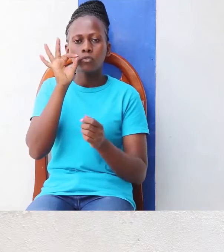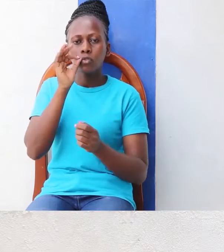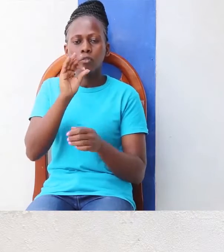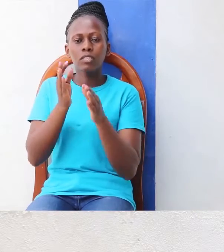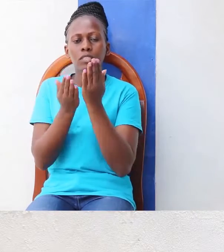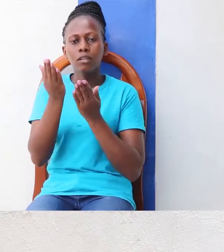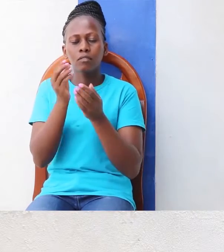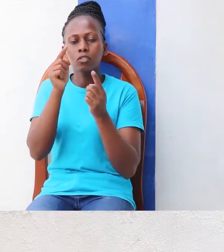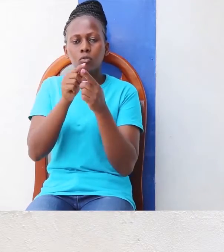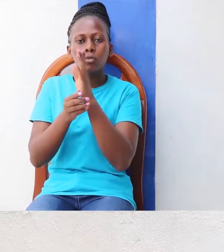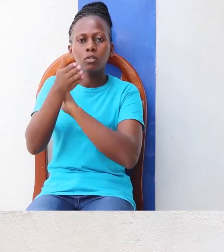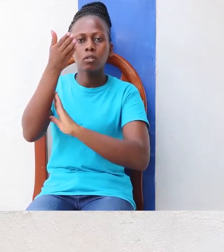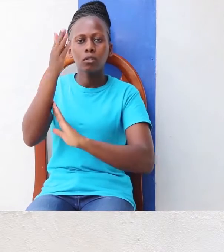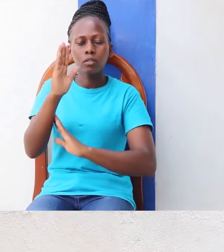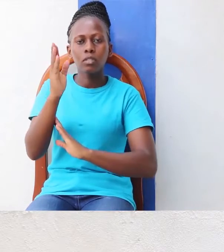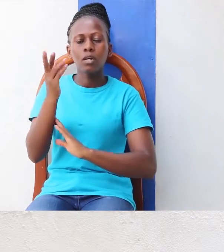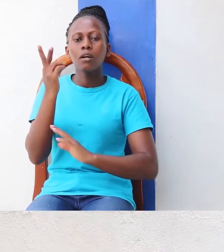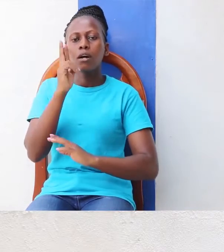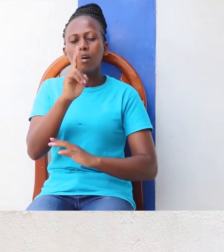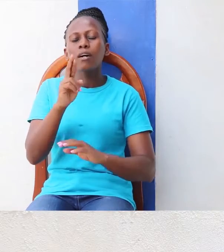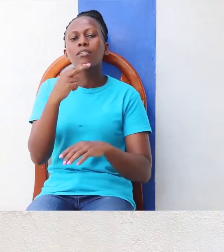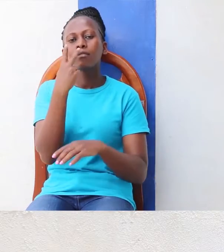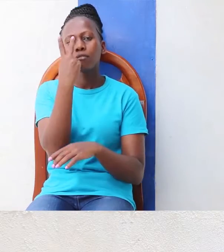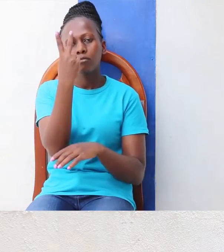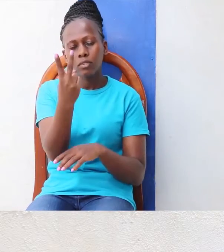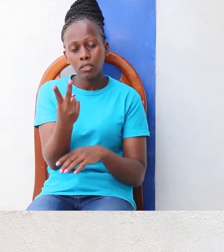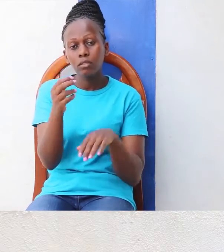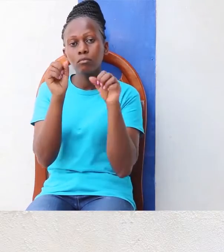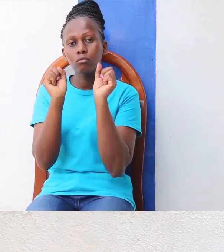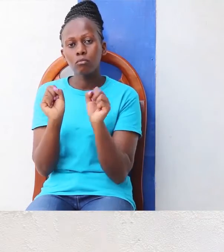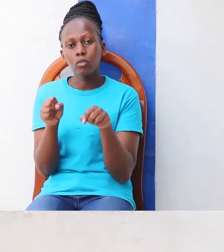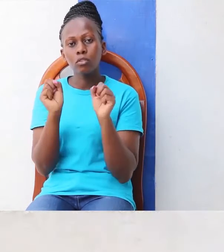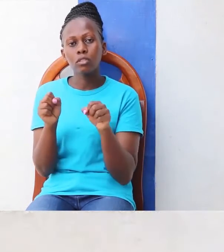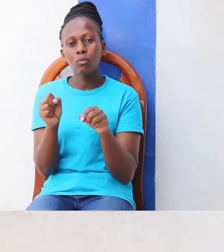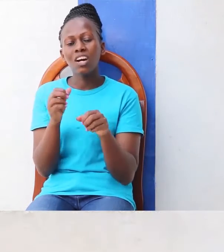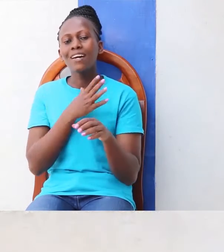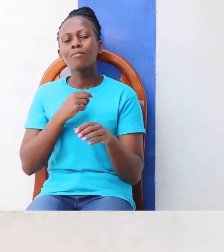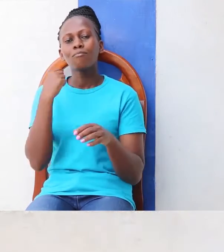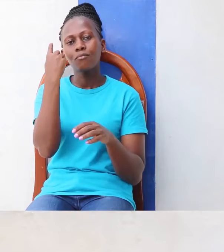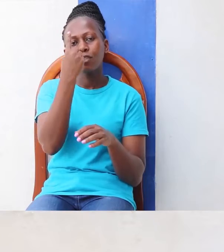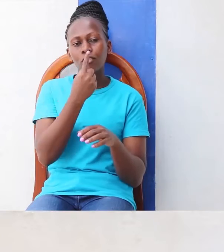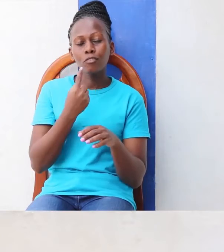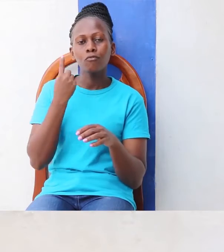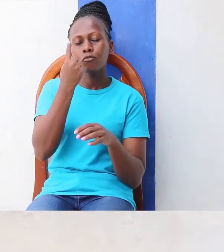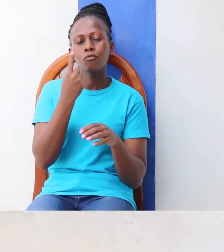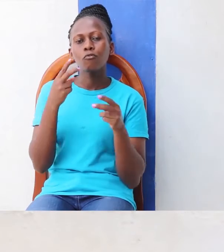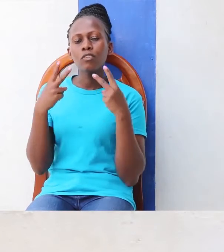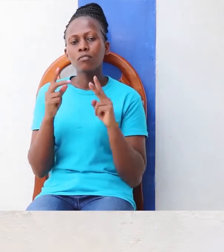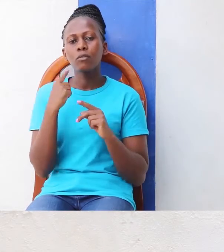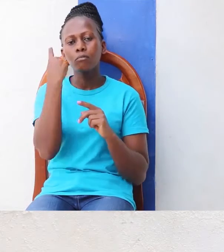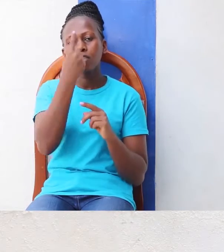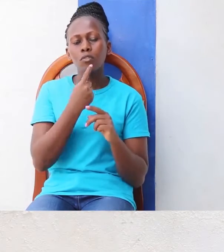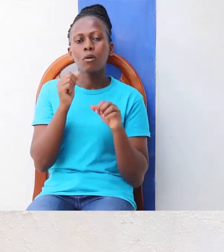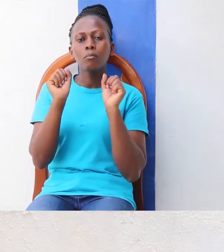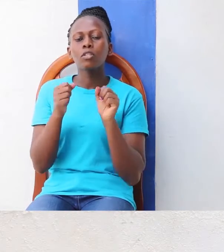our service to God are very visible and appealing, also very beautiful. We